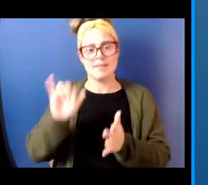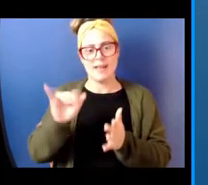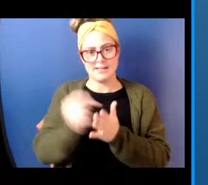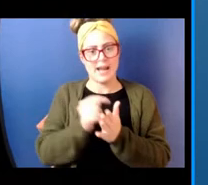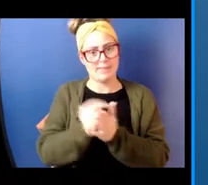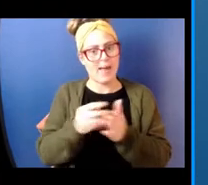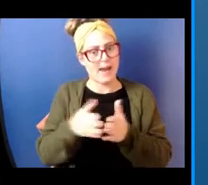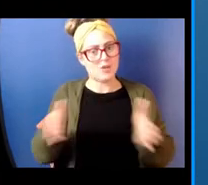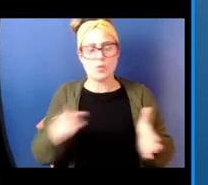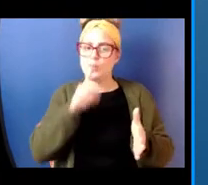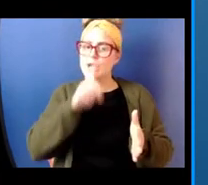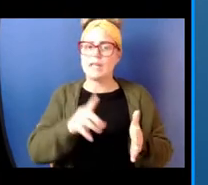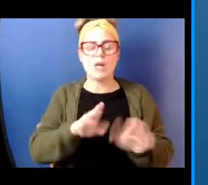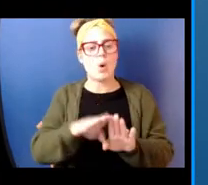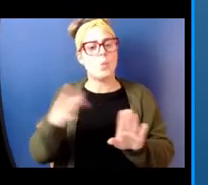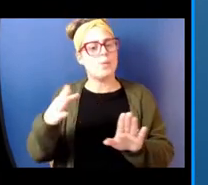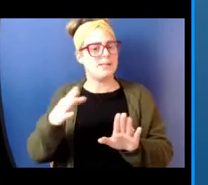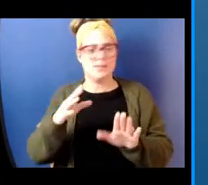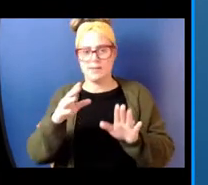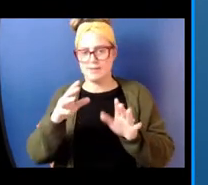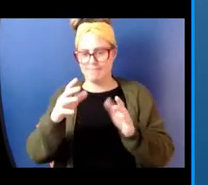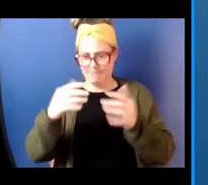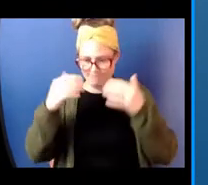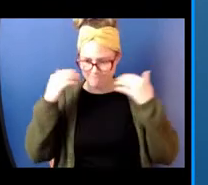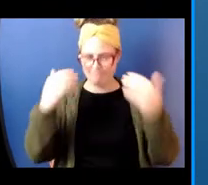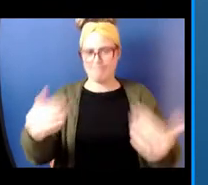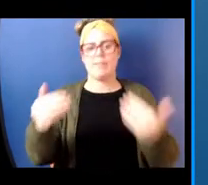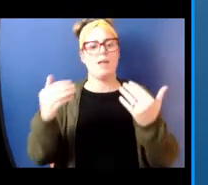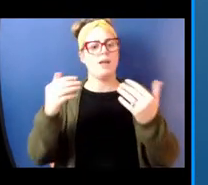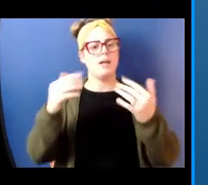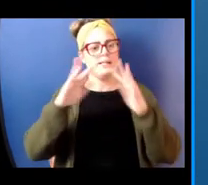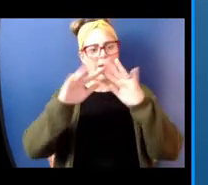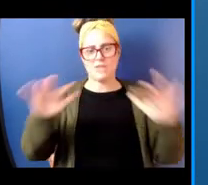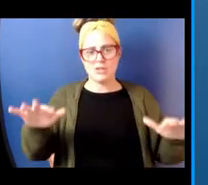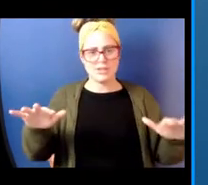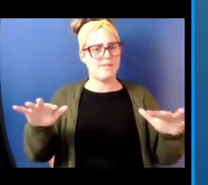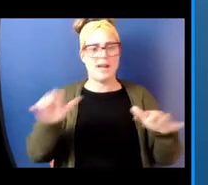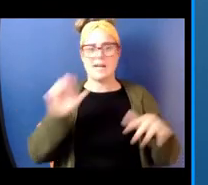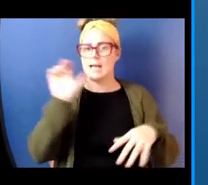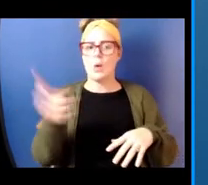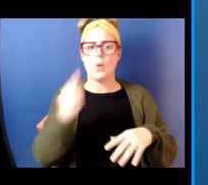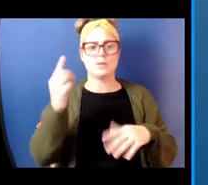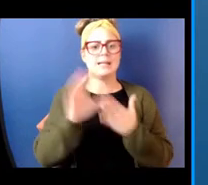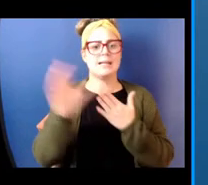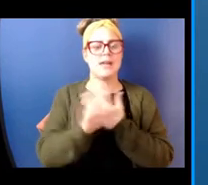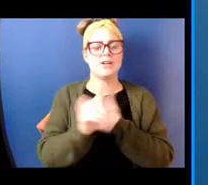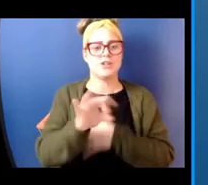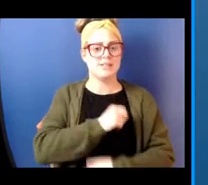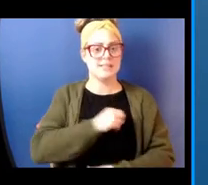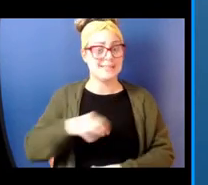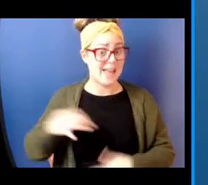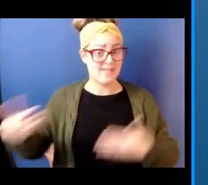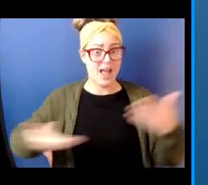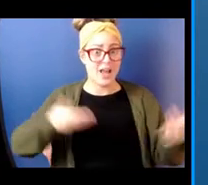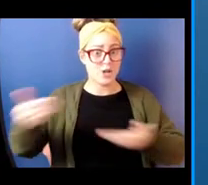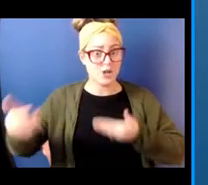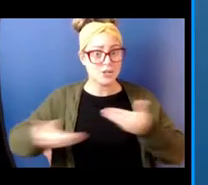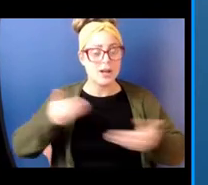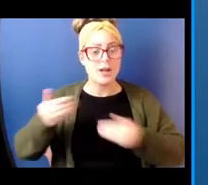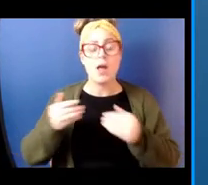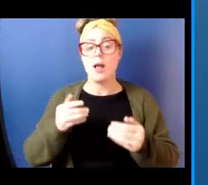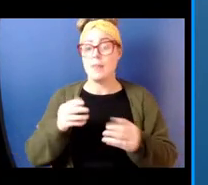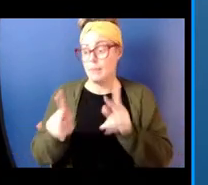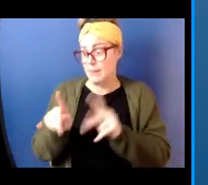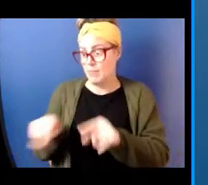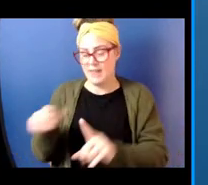door of diversifying uh not only the calendar but the staff that gets hired the folks that impact our